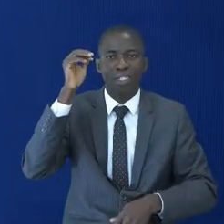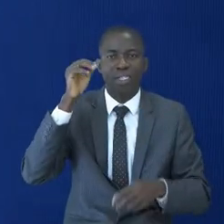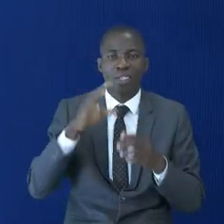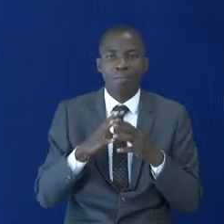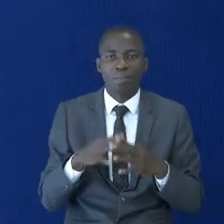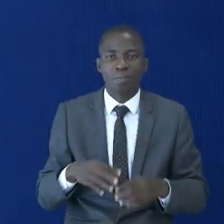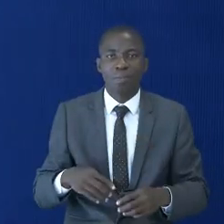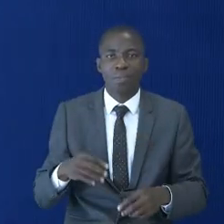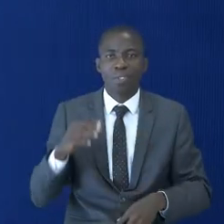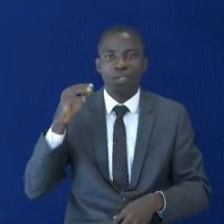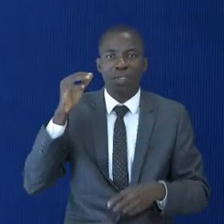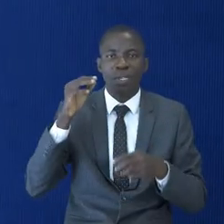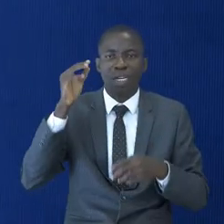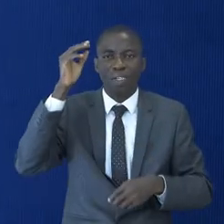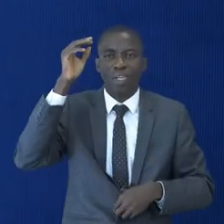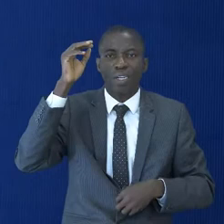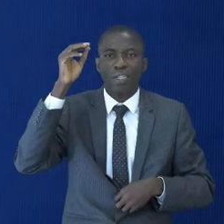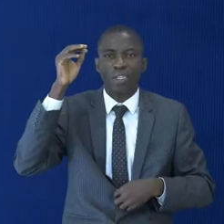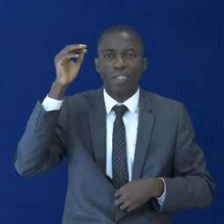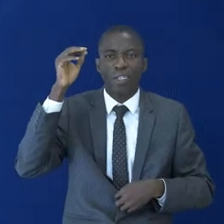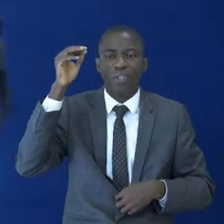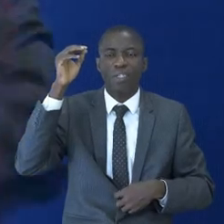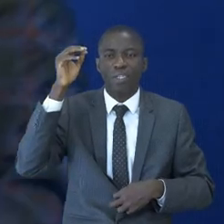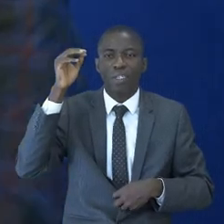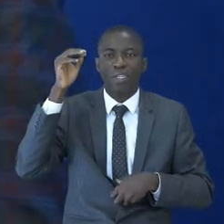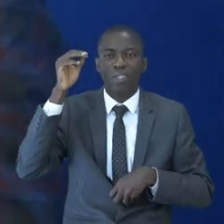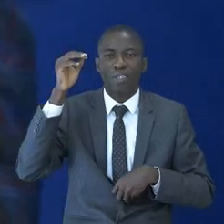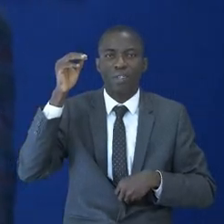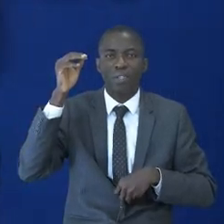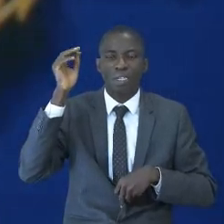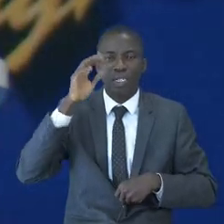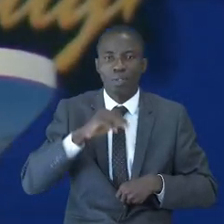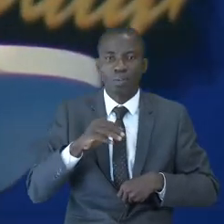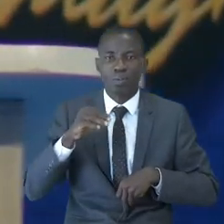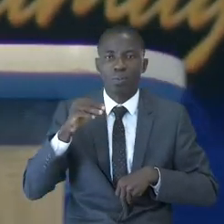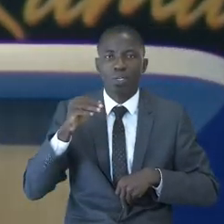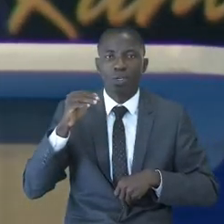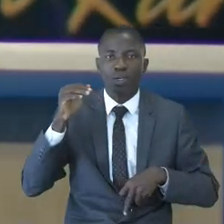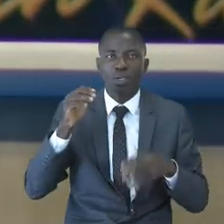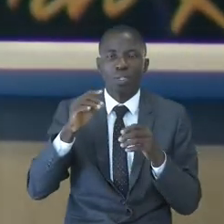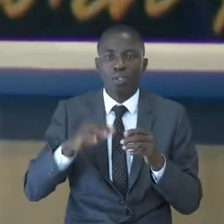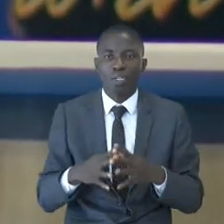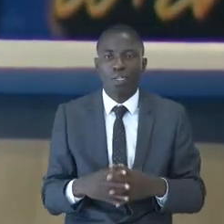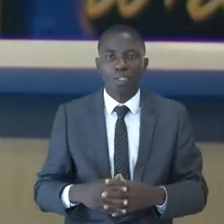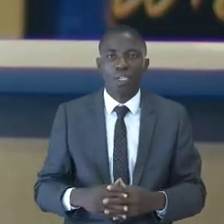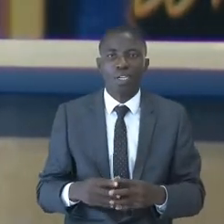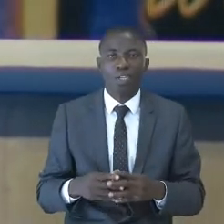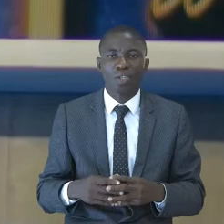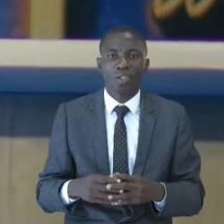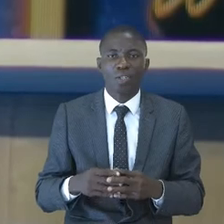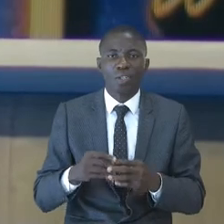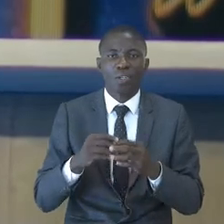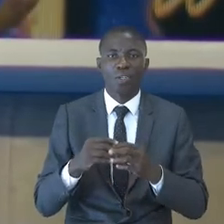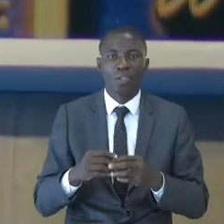name of the Lord, that name will take every sickness, every